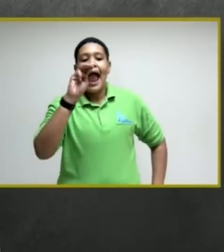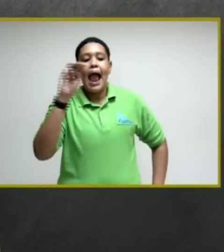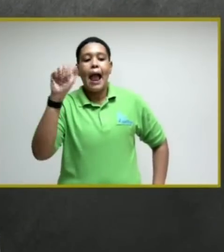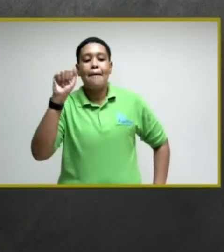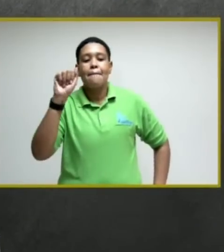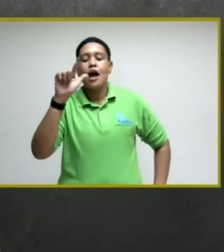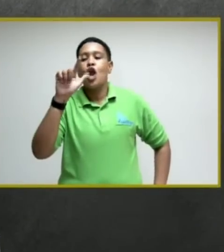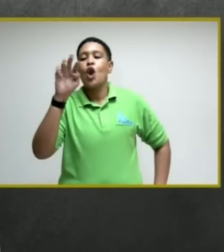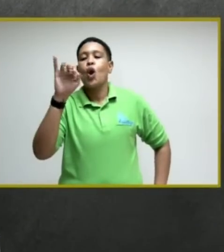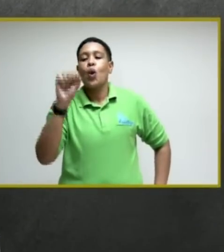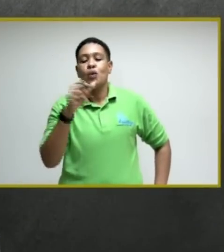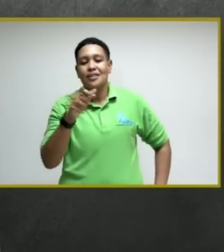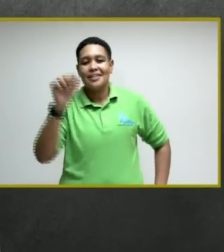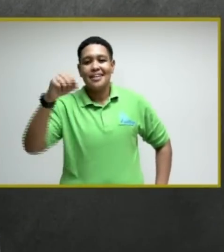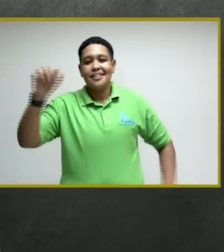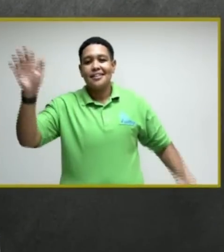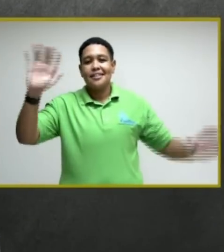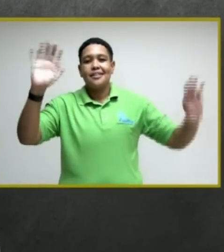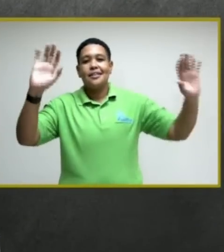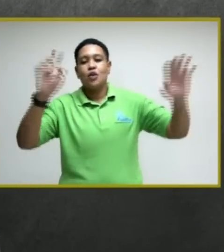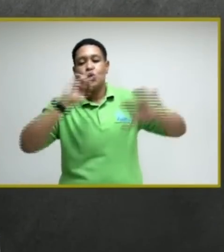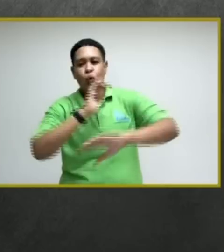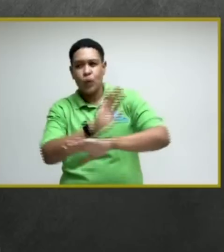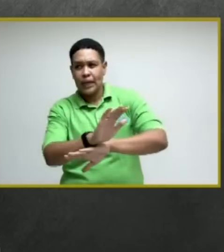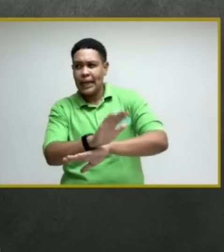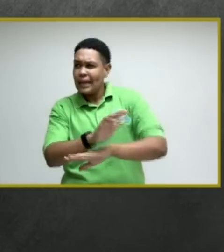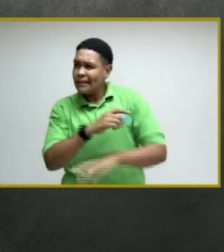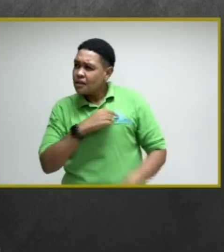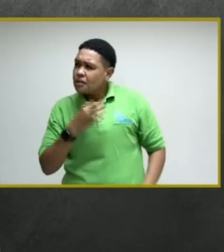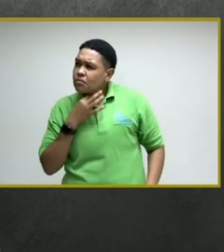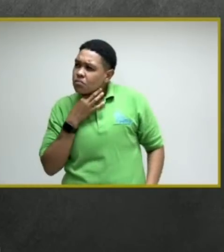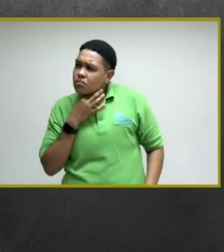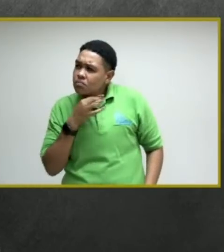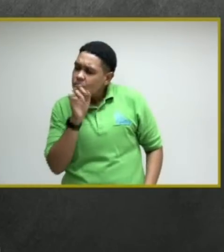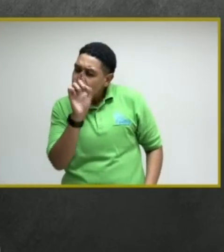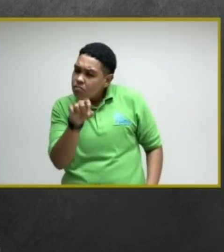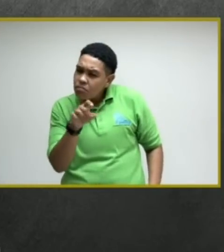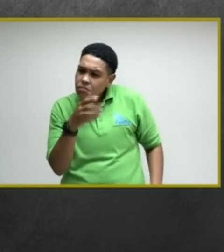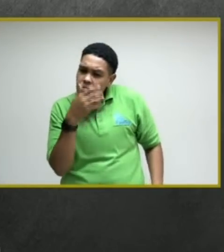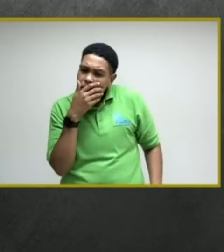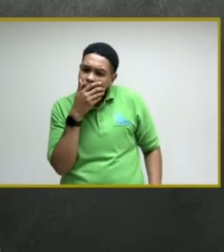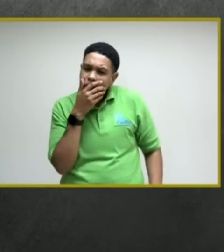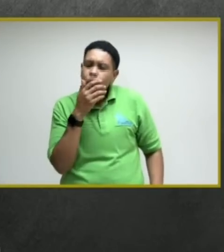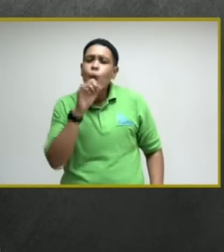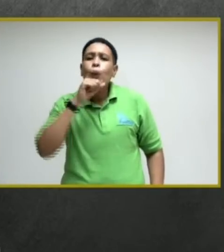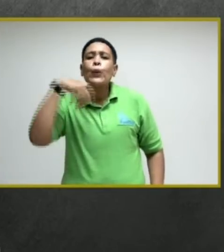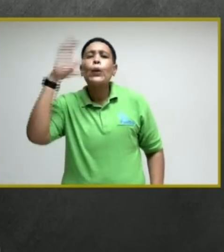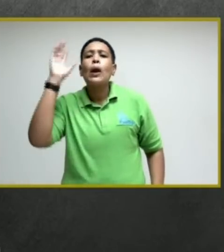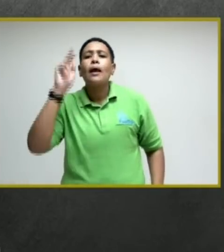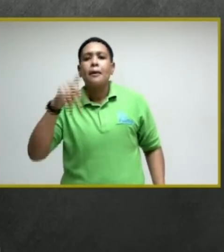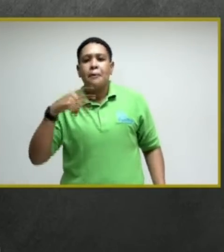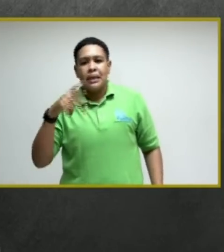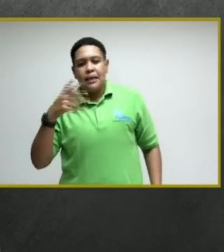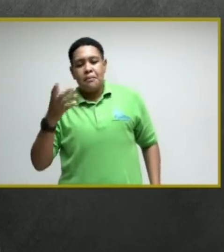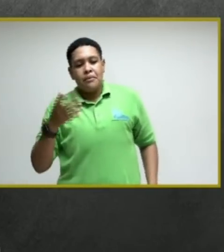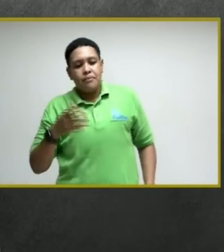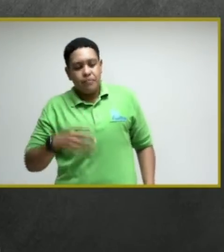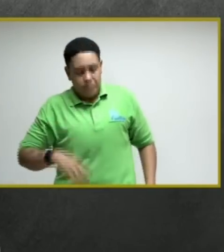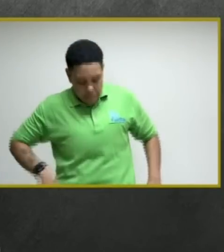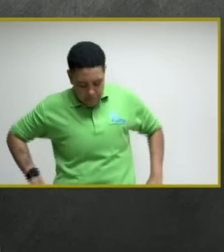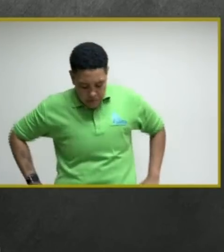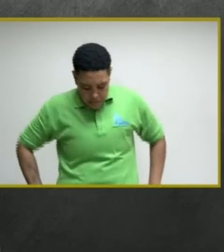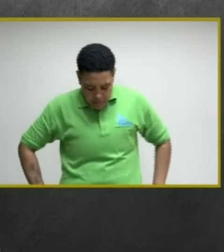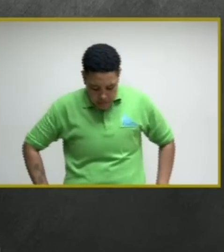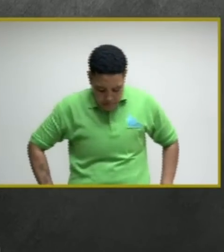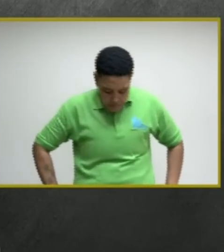Yes, good evening, everyone. I have a question regarding senior citizens. I'd like